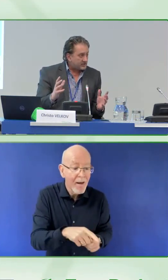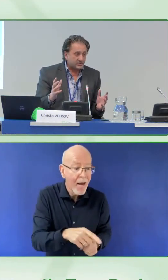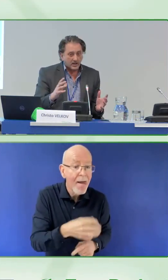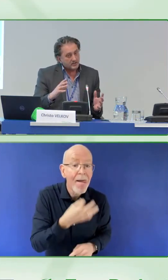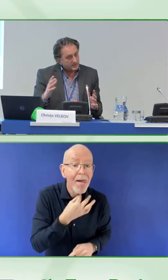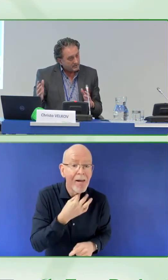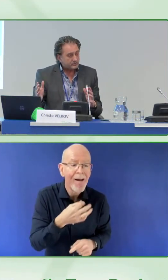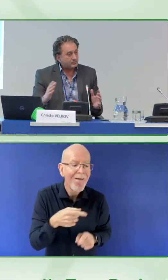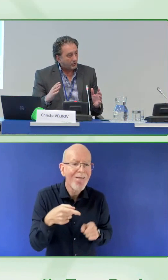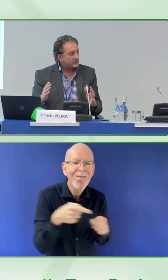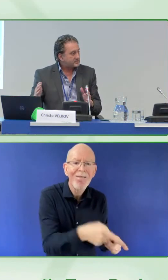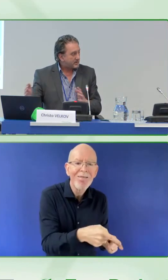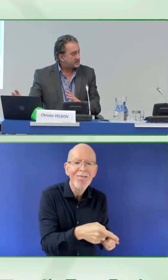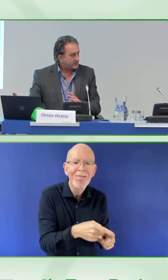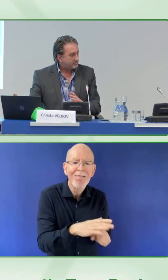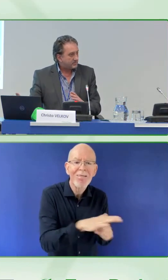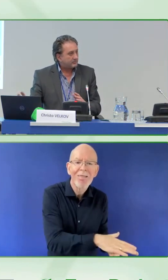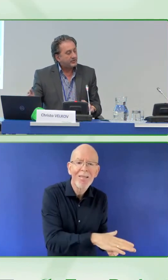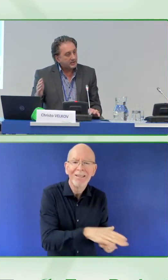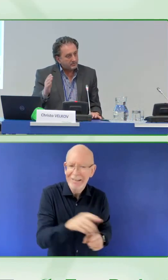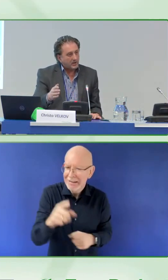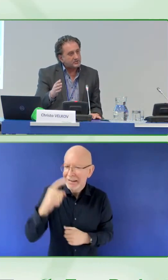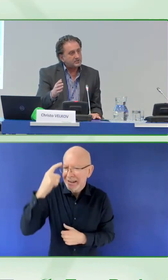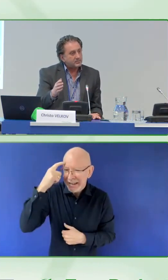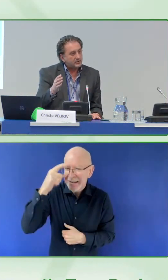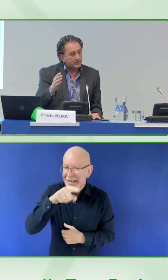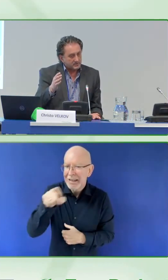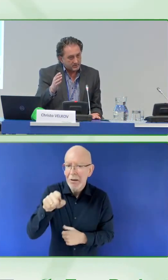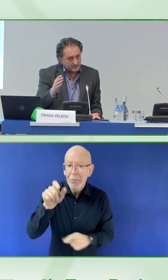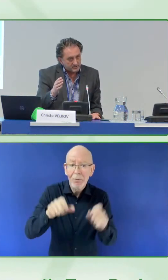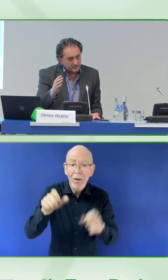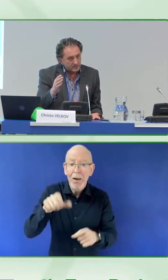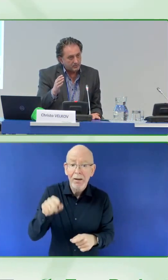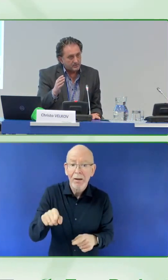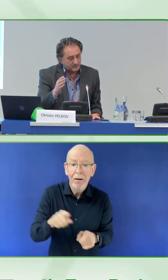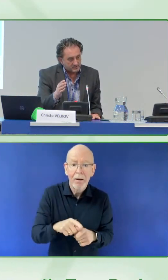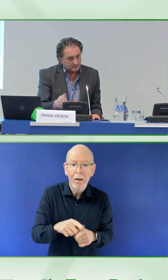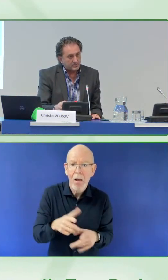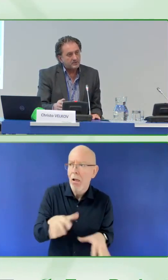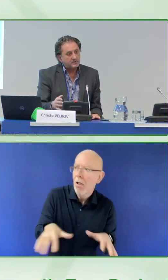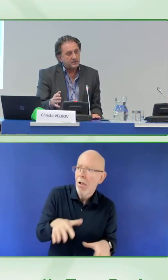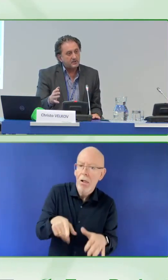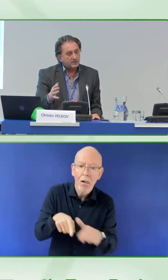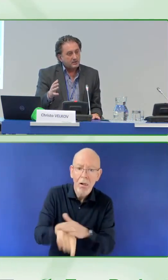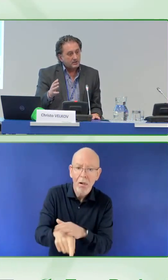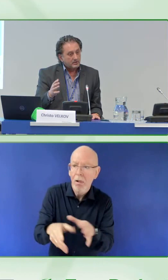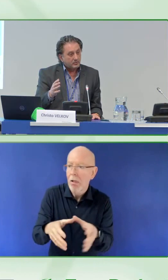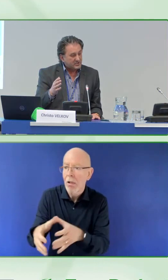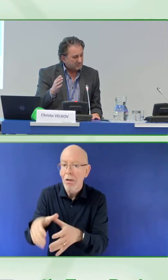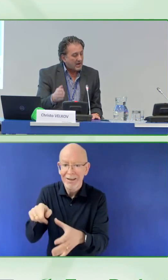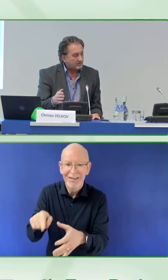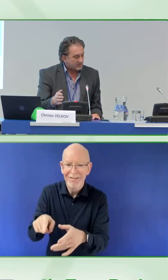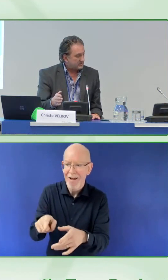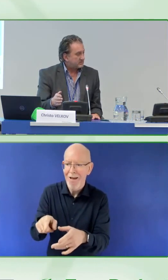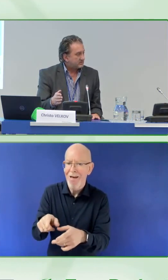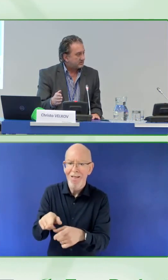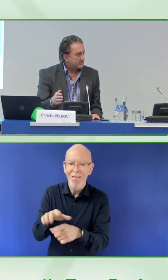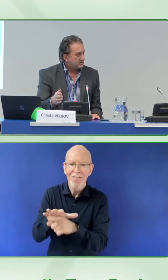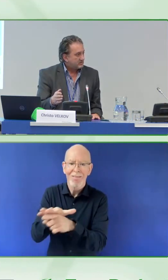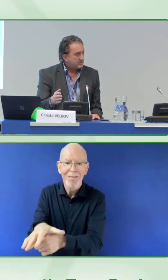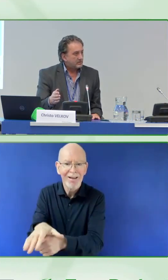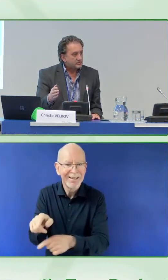Climate change that leads to more displaced people. Think about somebody with a disability who is a